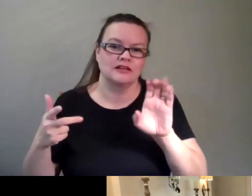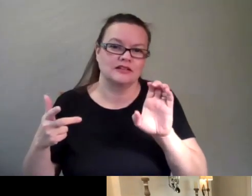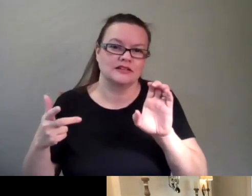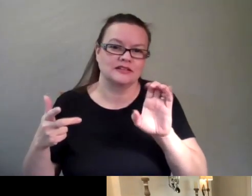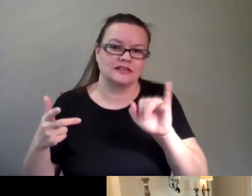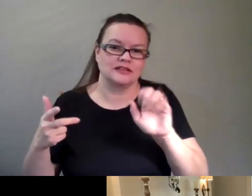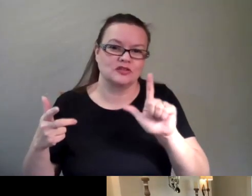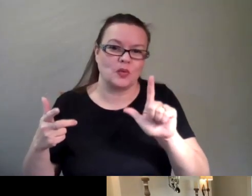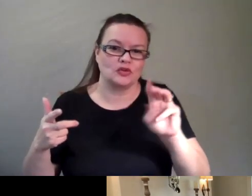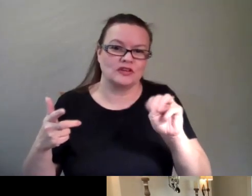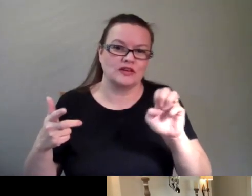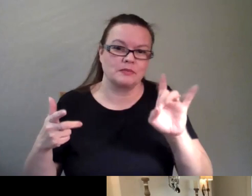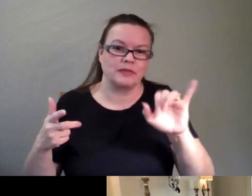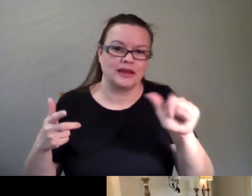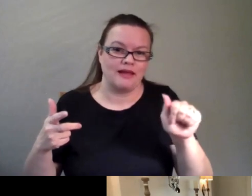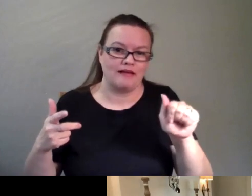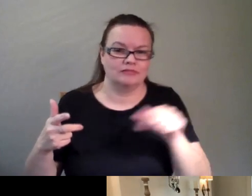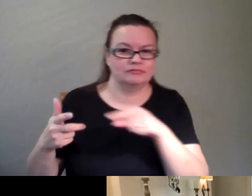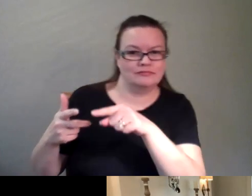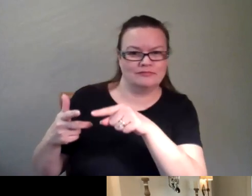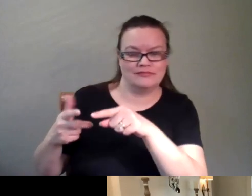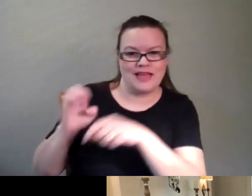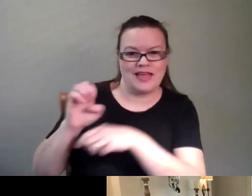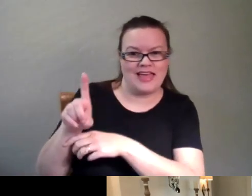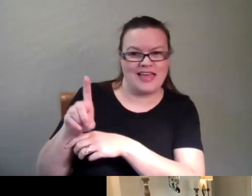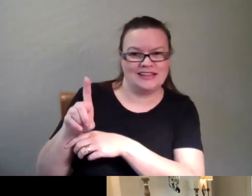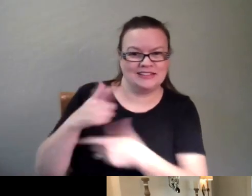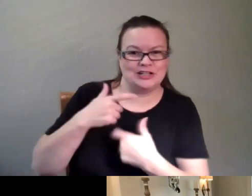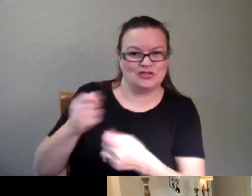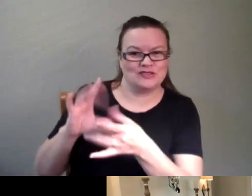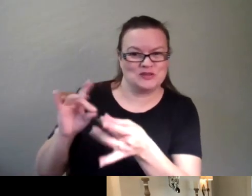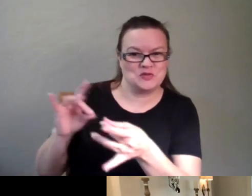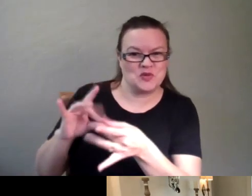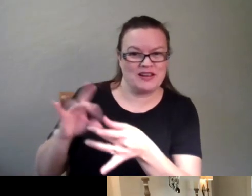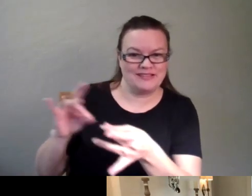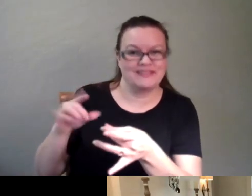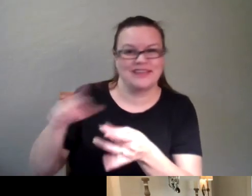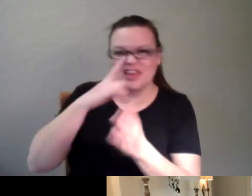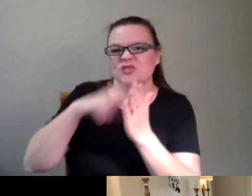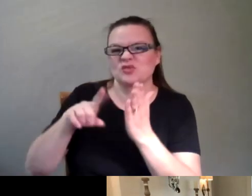it, but he tells a very interesting story when he was exploring